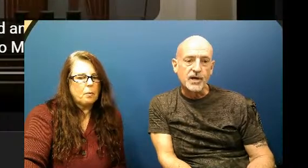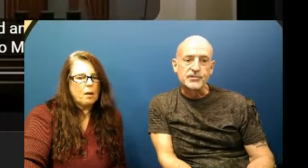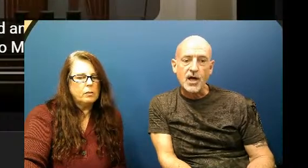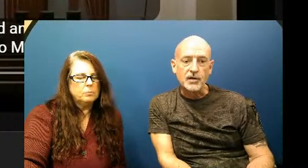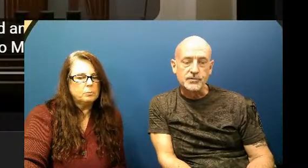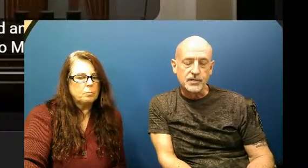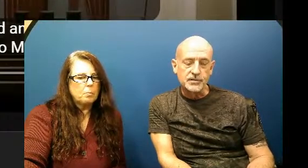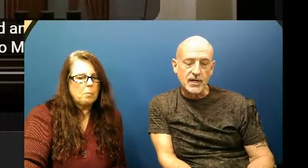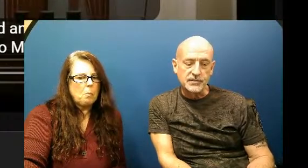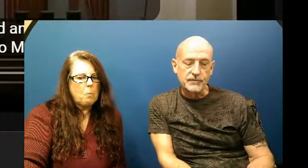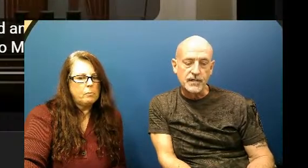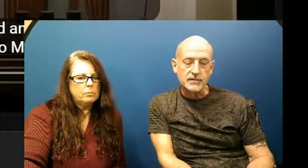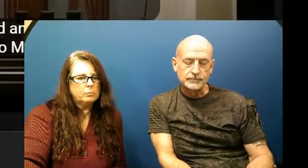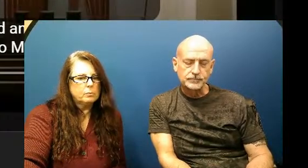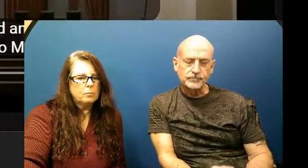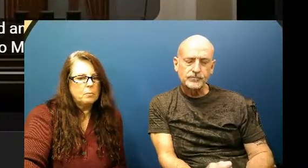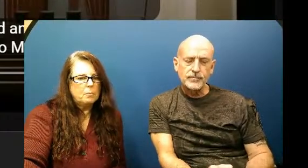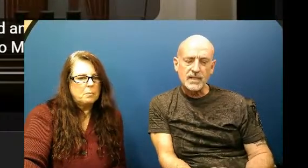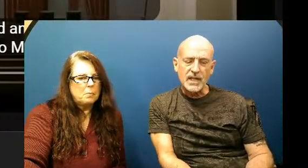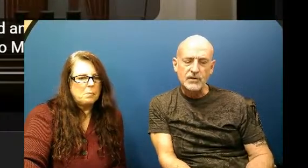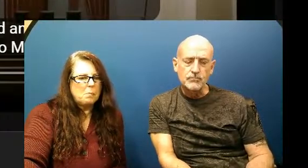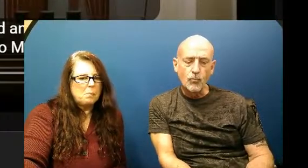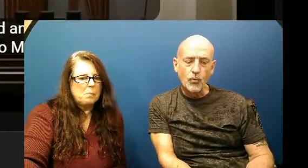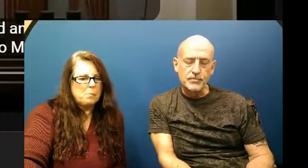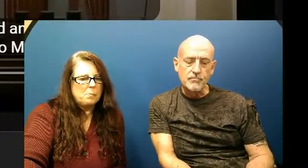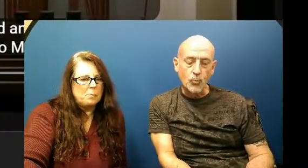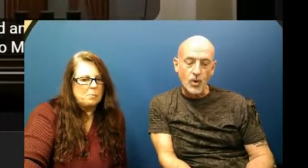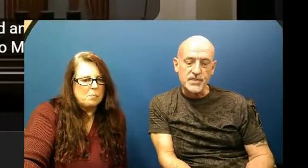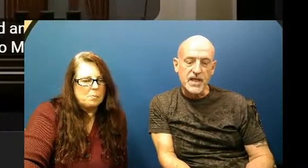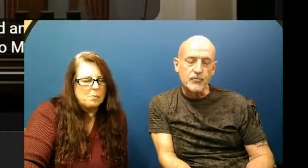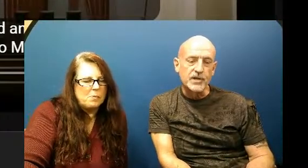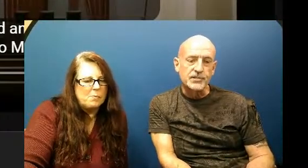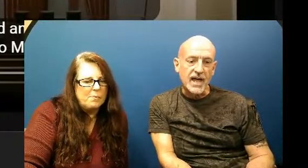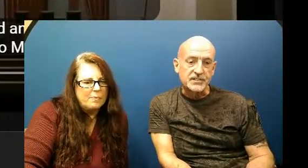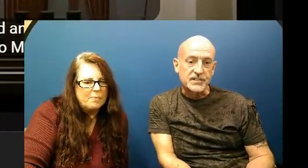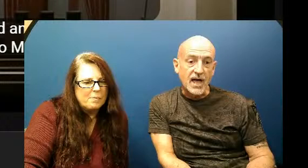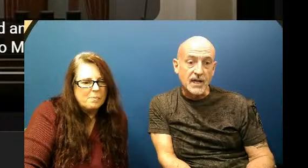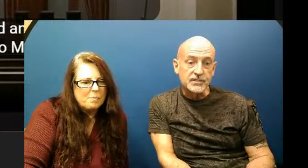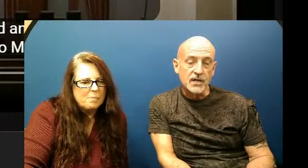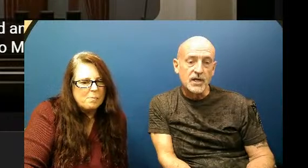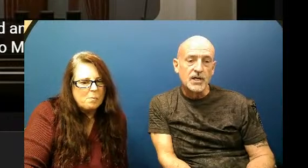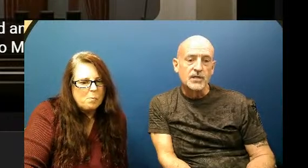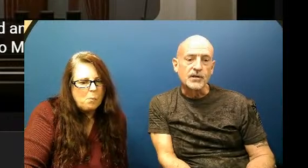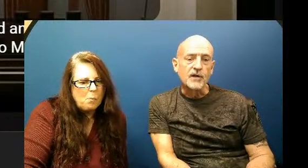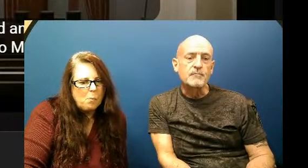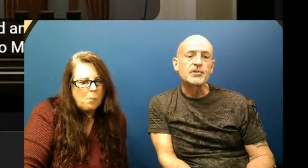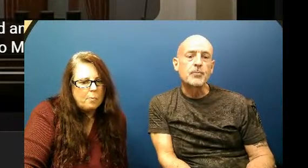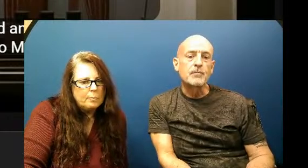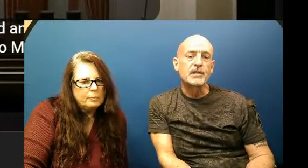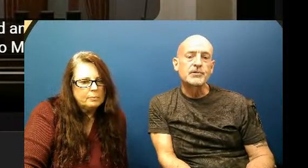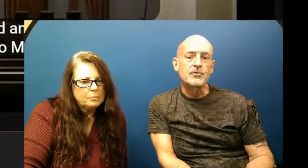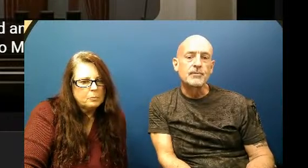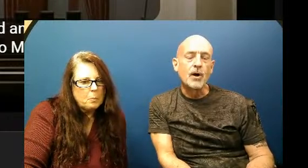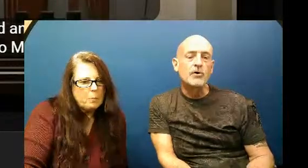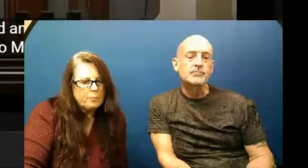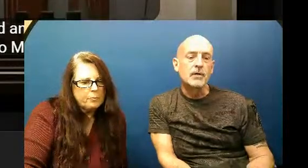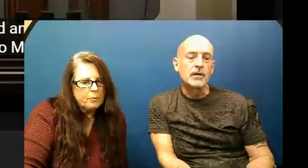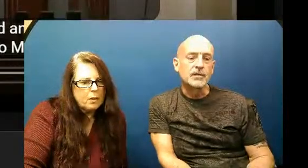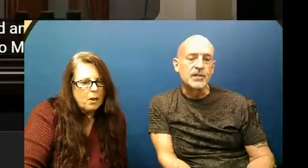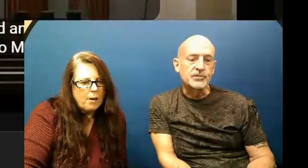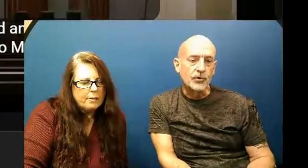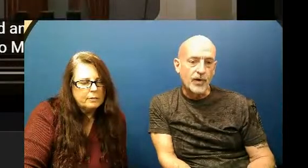that trade stocks and these kinds of things. And when they reach that size, the government is permitted to